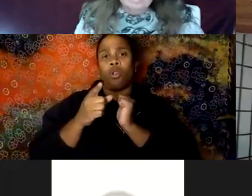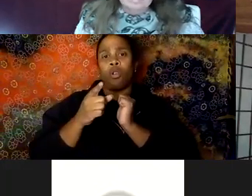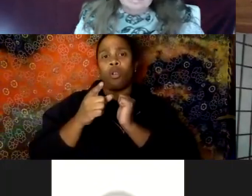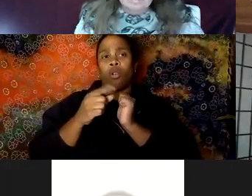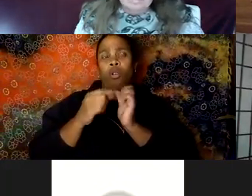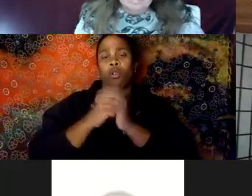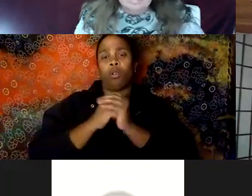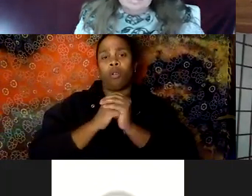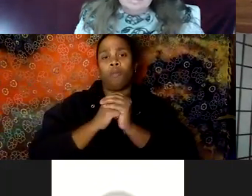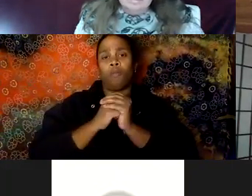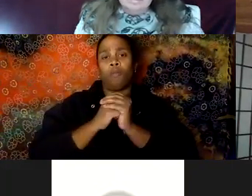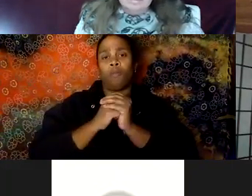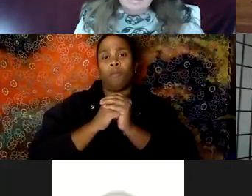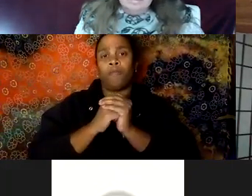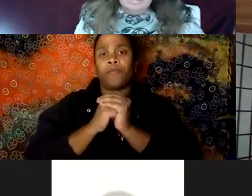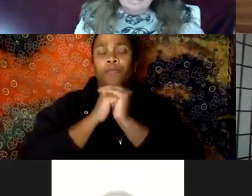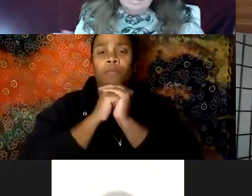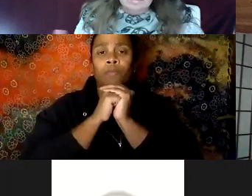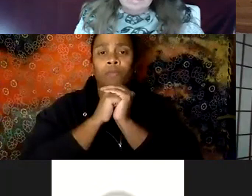and everything, and